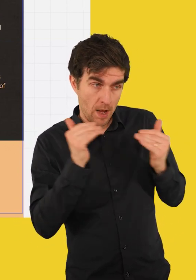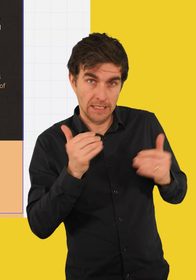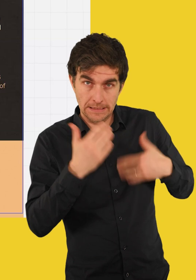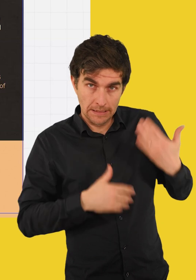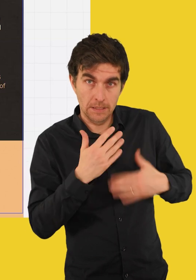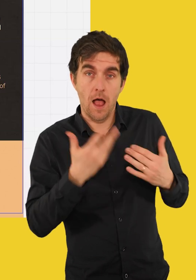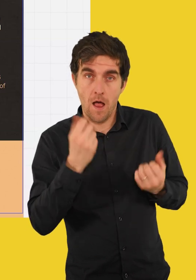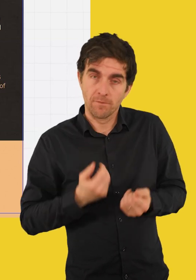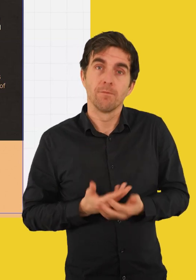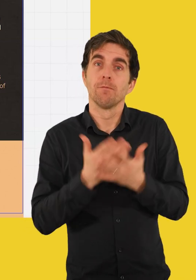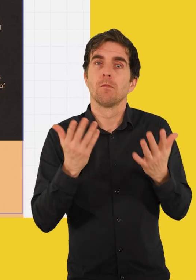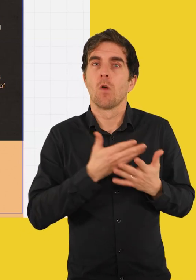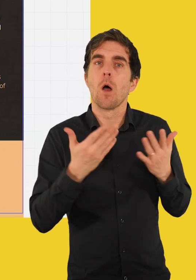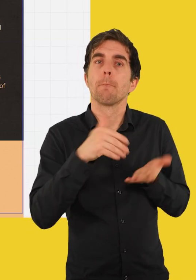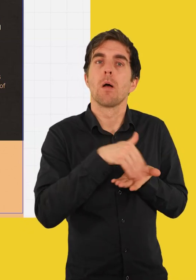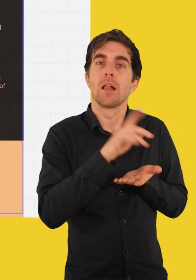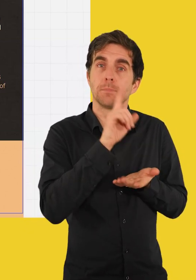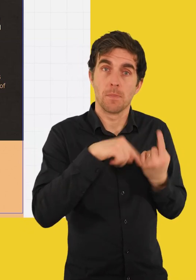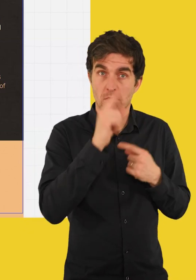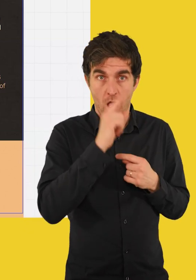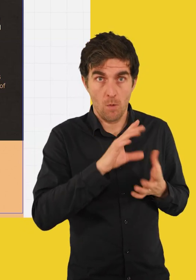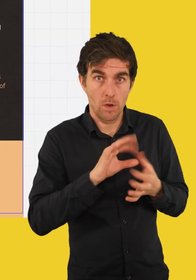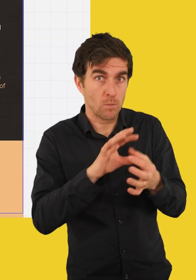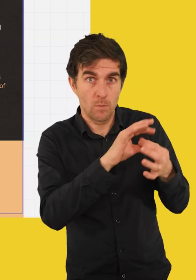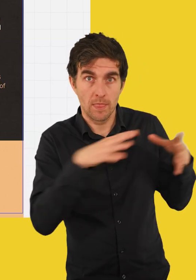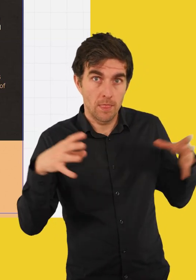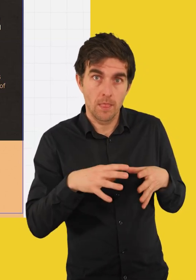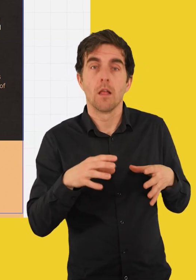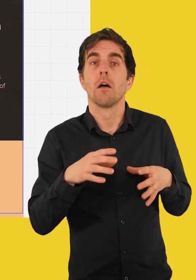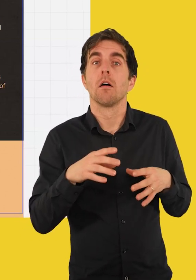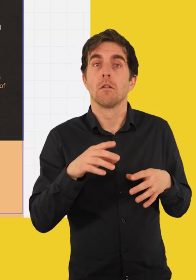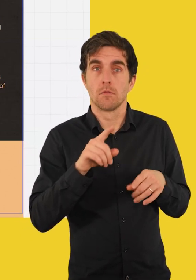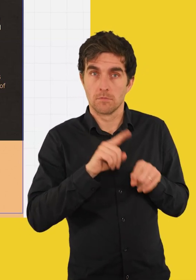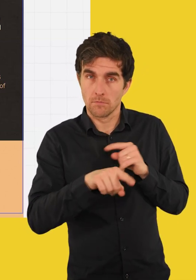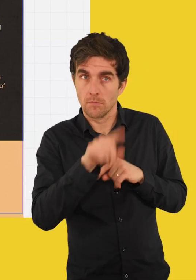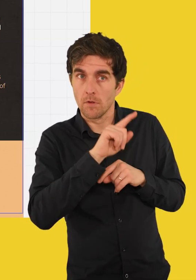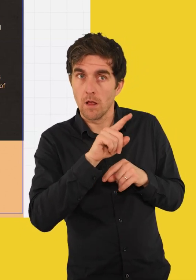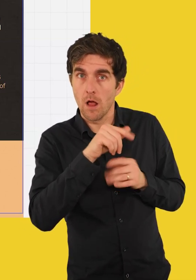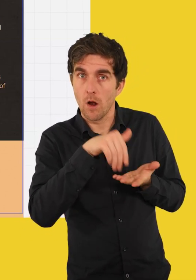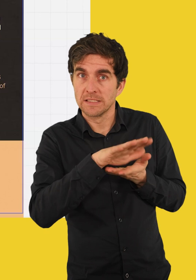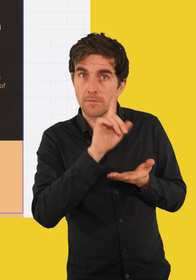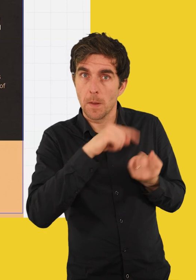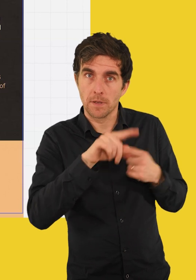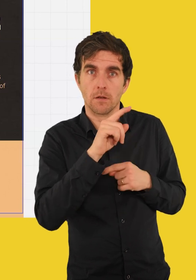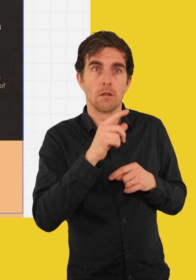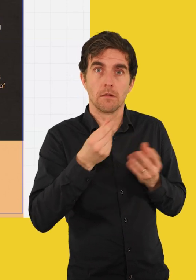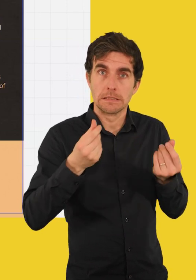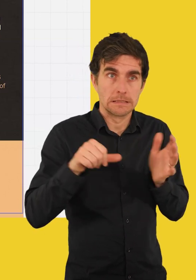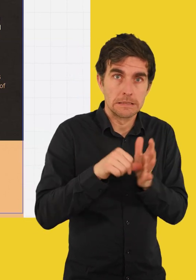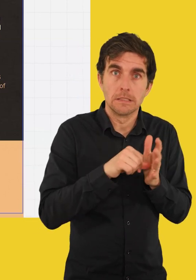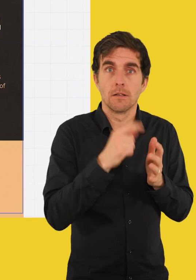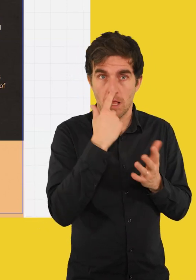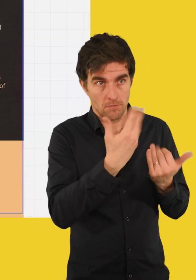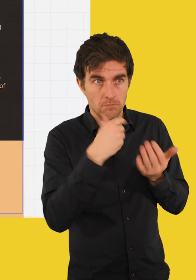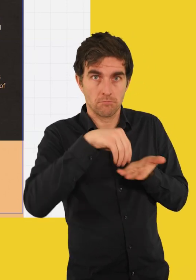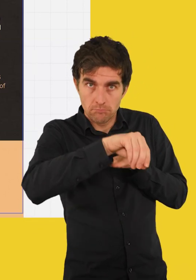There is scope for marginalised folks to co-lead or independently lead. Typically excluded communities are financially compensated for their work.